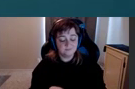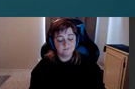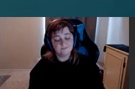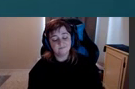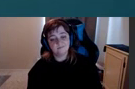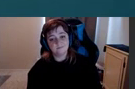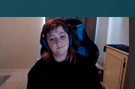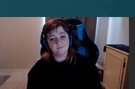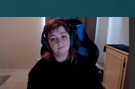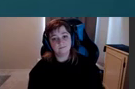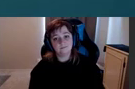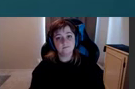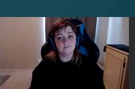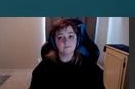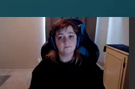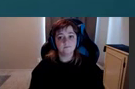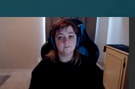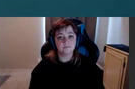of color.